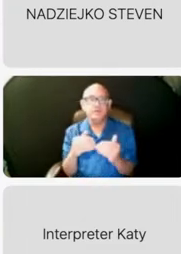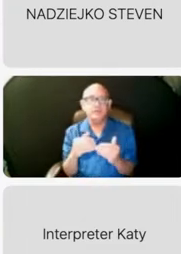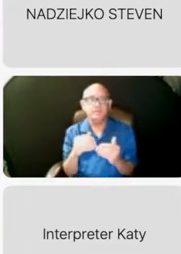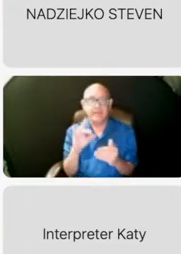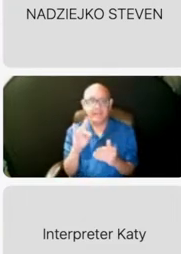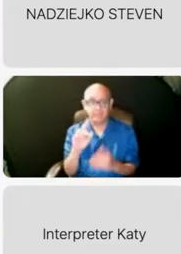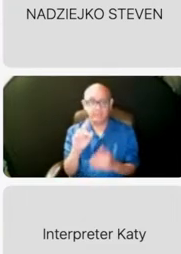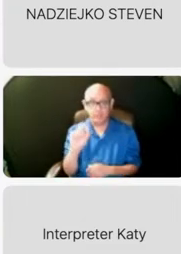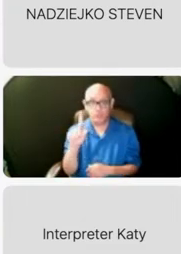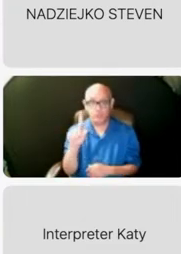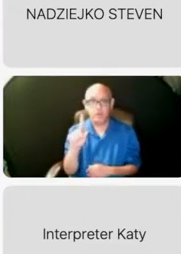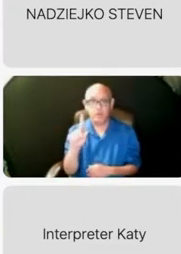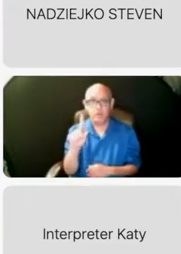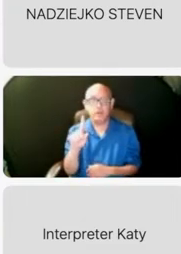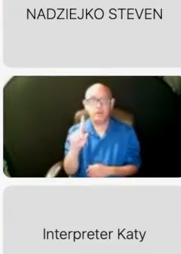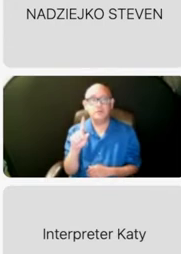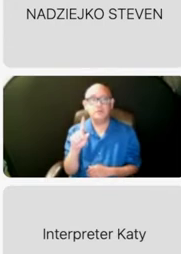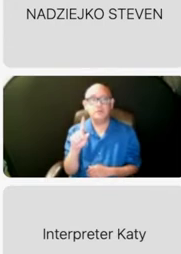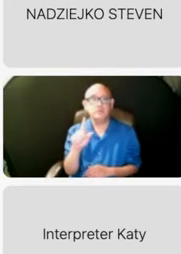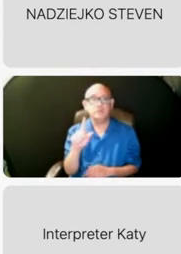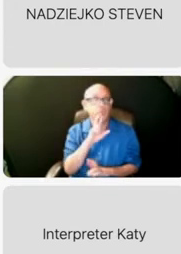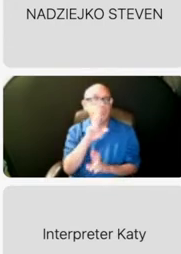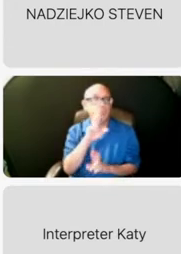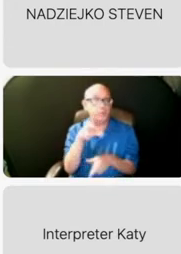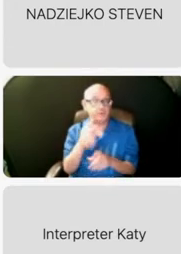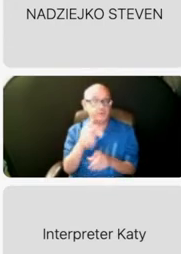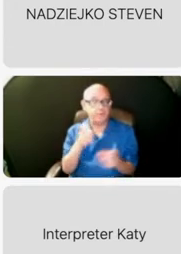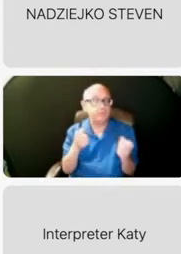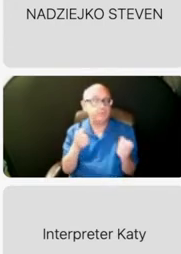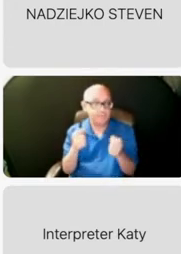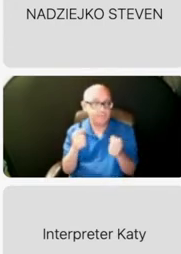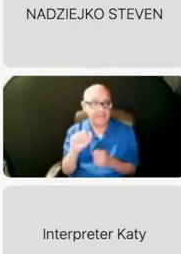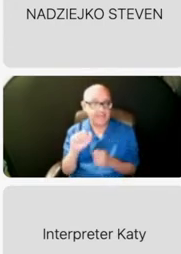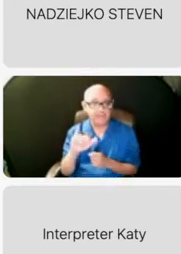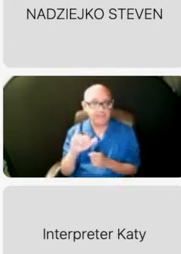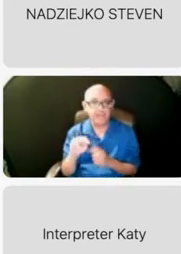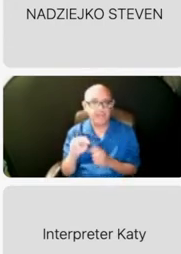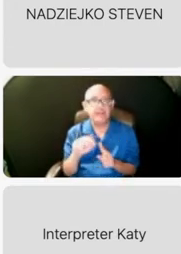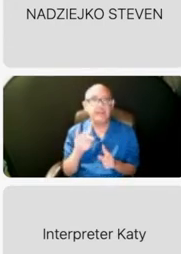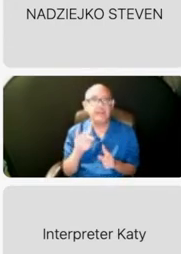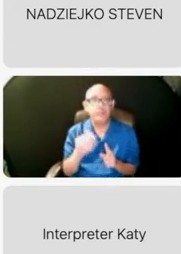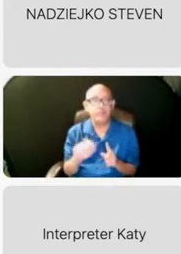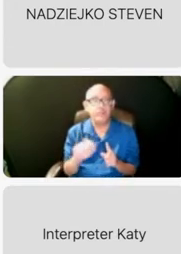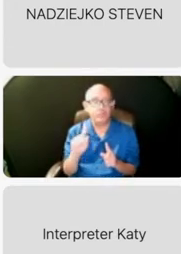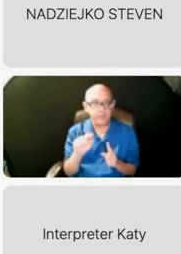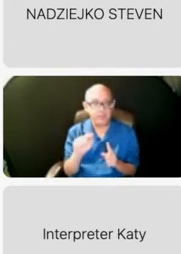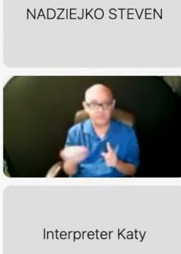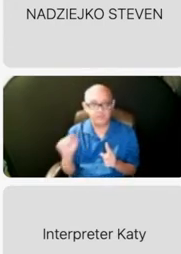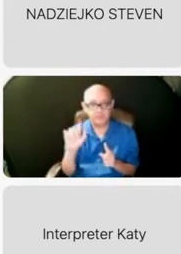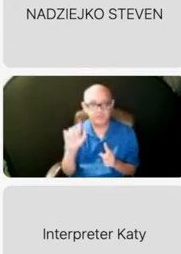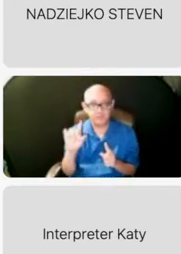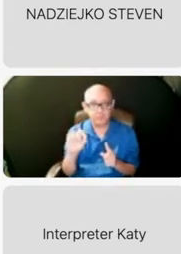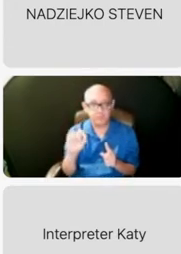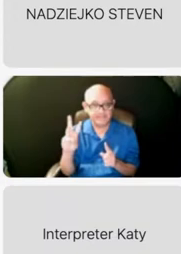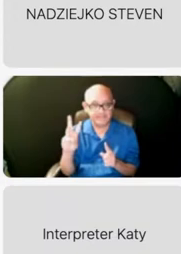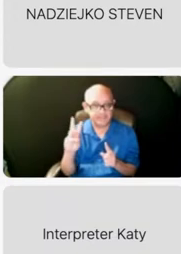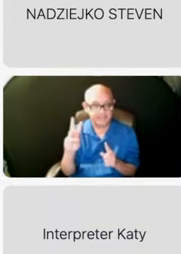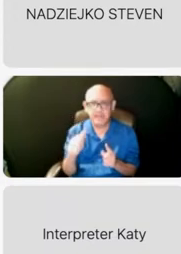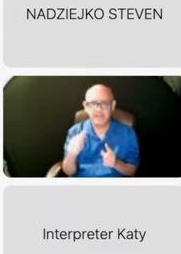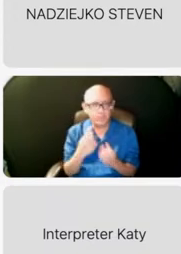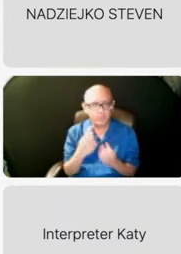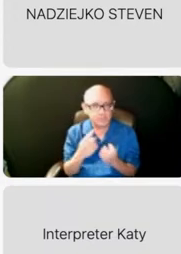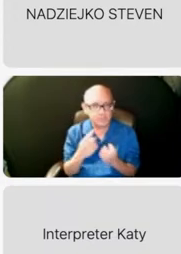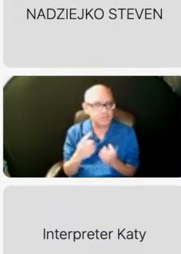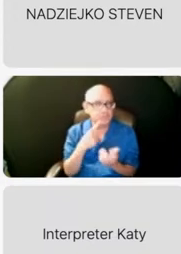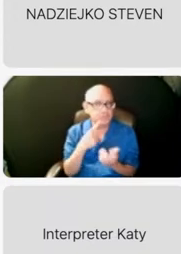see we have 8.1 through 8.6 are there any questions and or comments from board